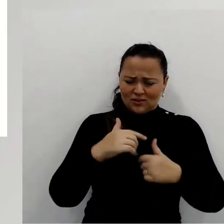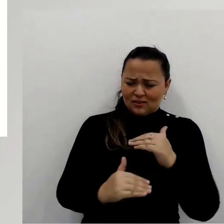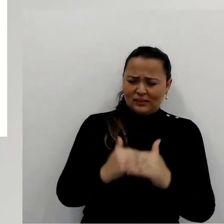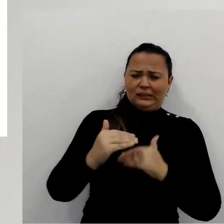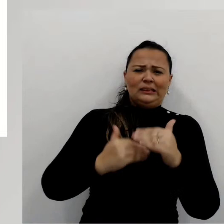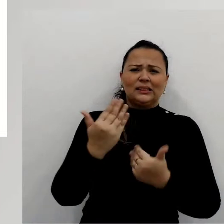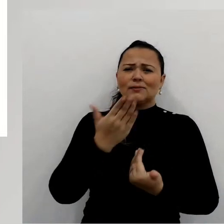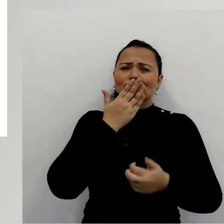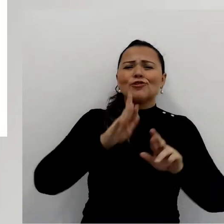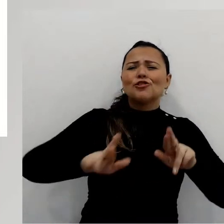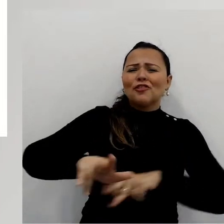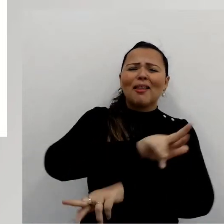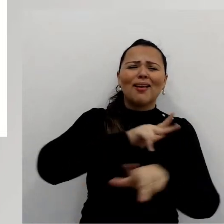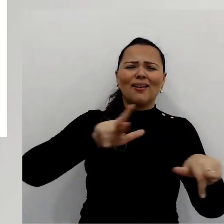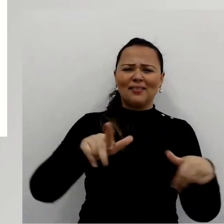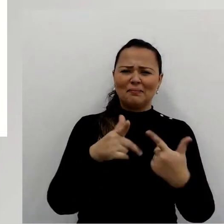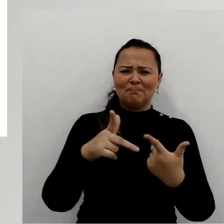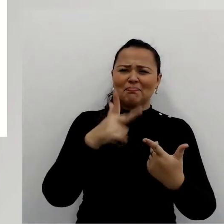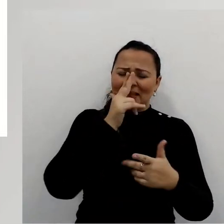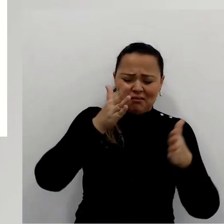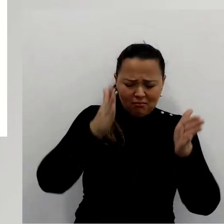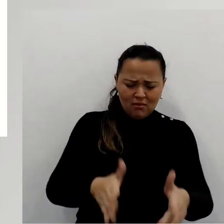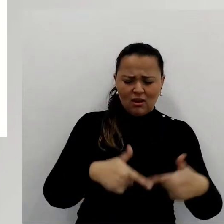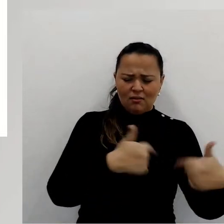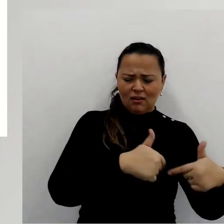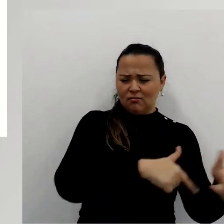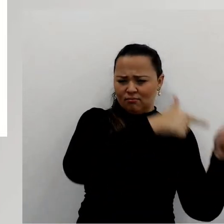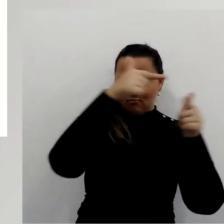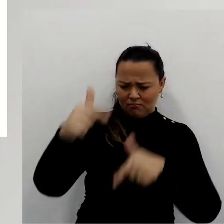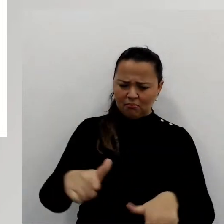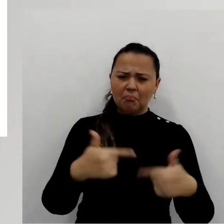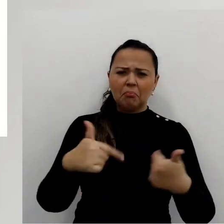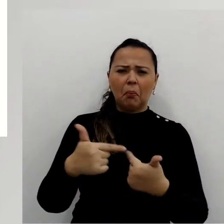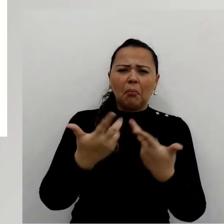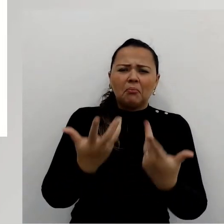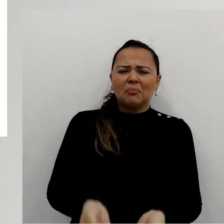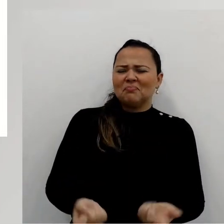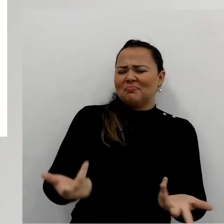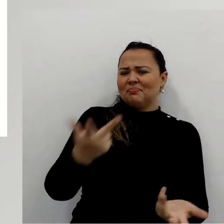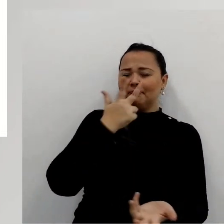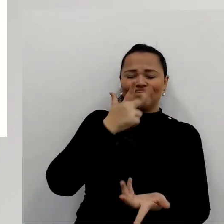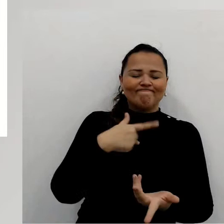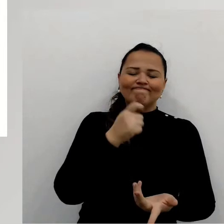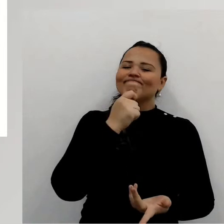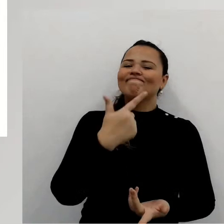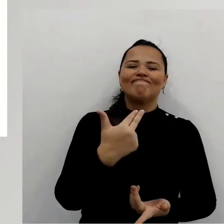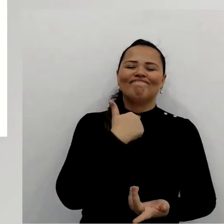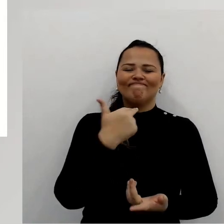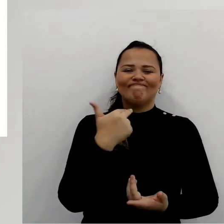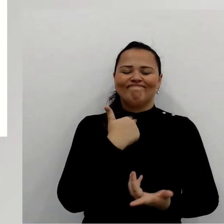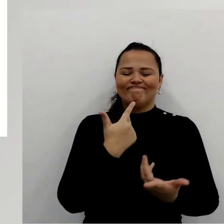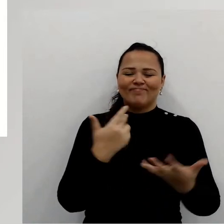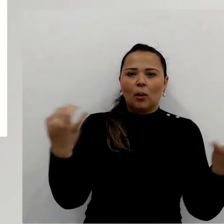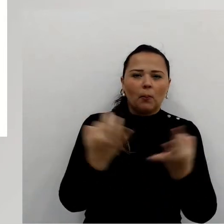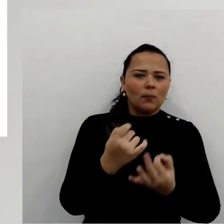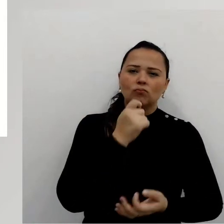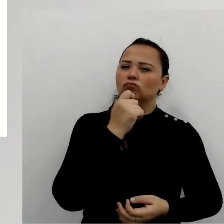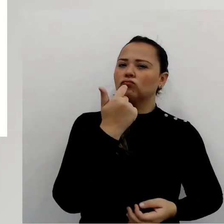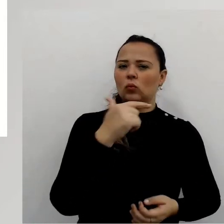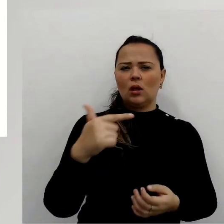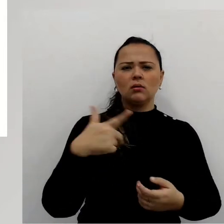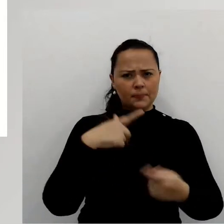processes. That is a very inefficient way to do things. You need to be able to integrate it so when the work comes